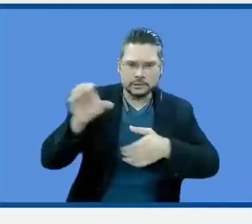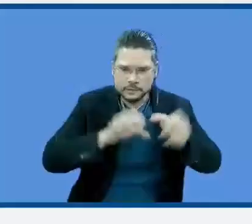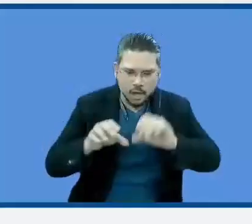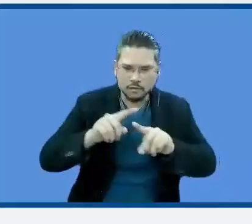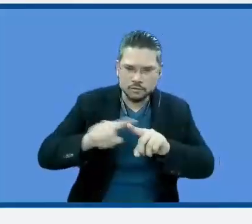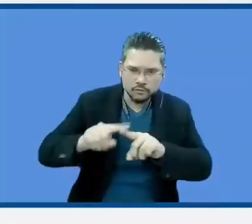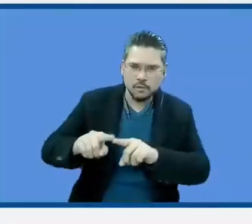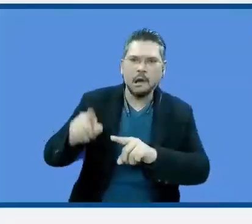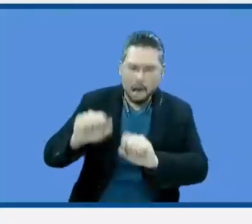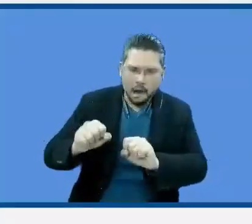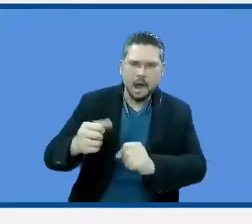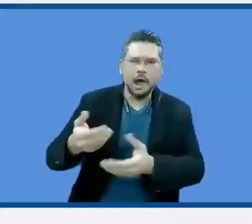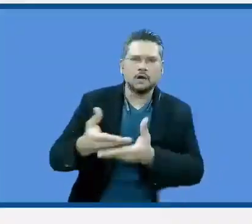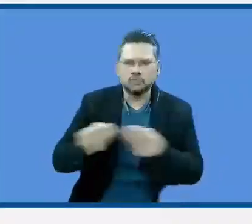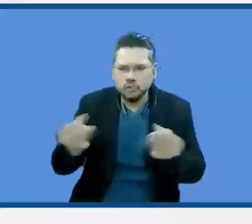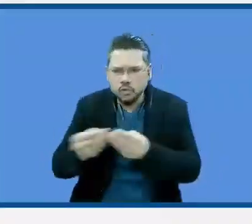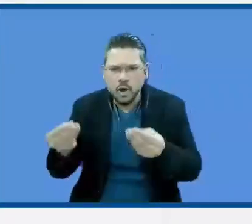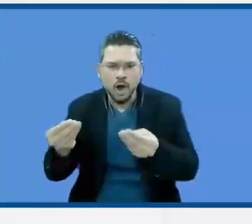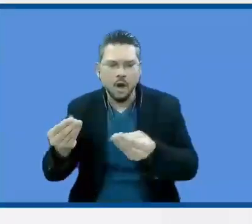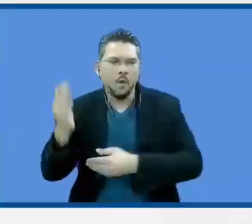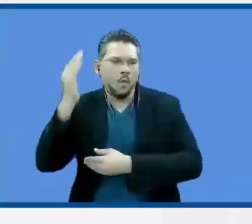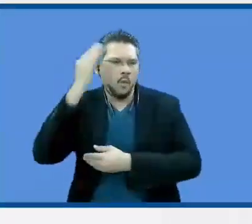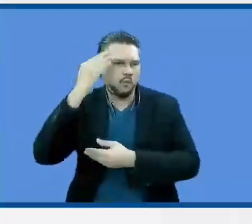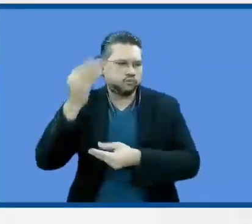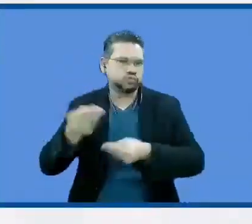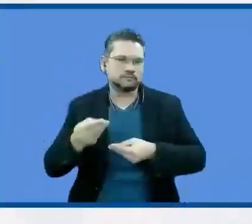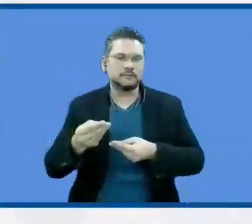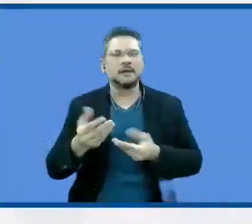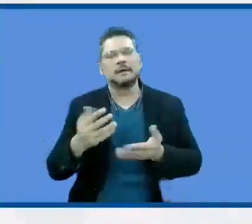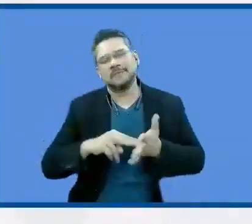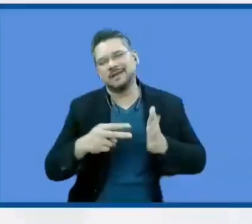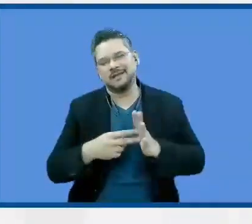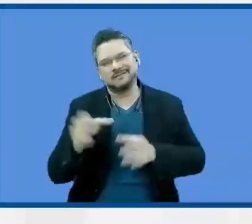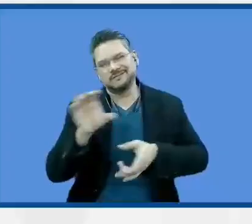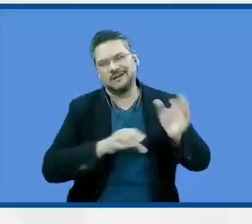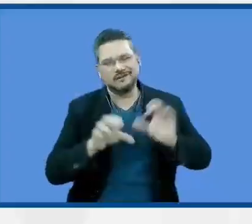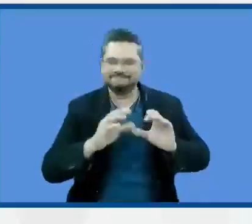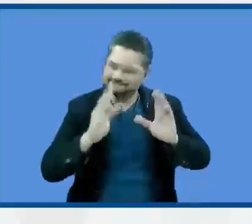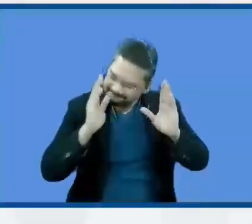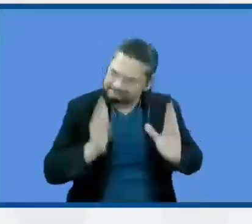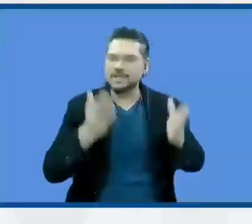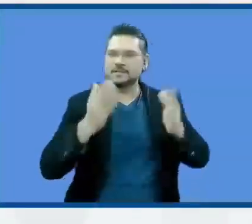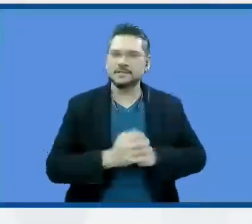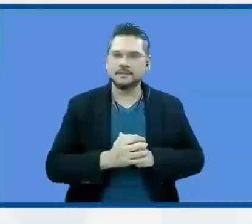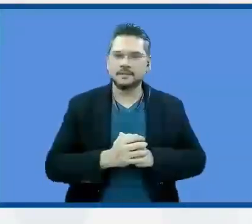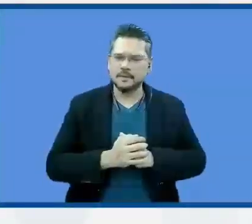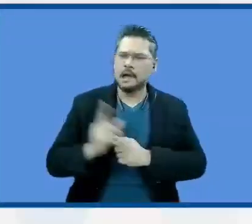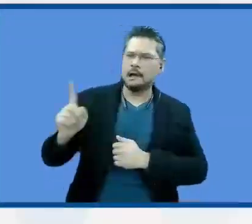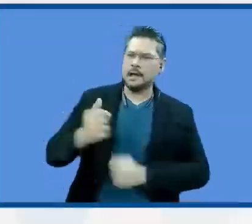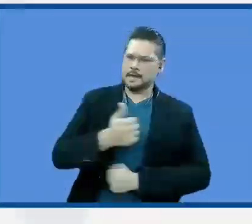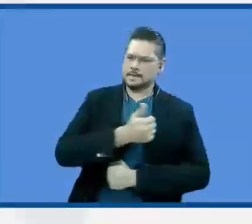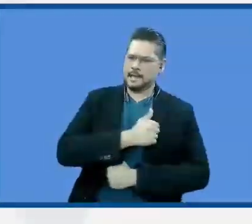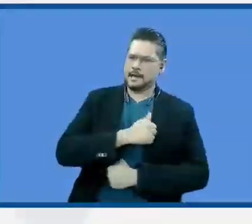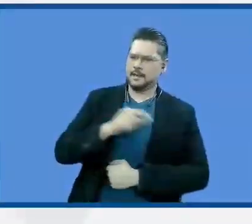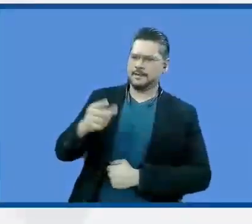solutions, so in all cases, you need science. I'll give you an example from Canada. The city of Vancouver,